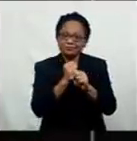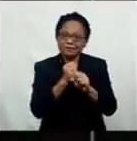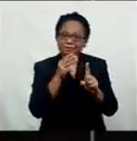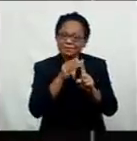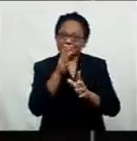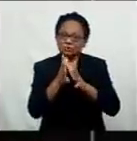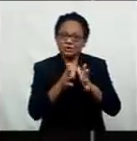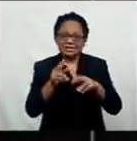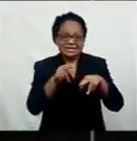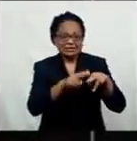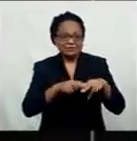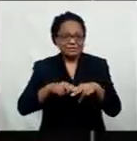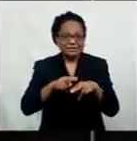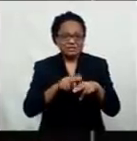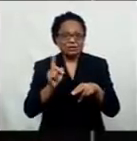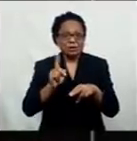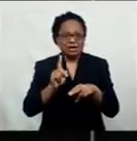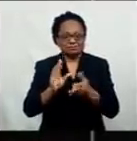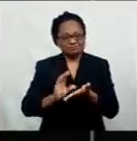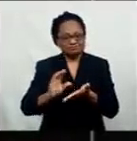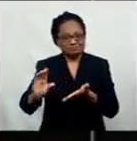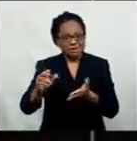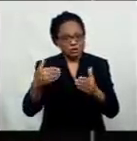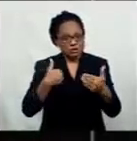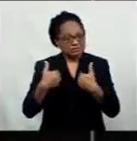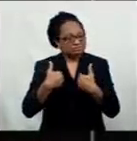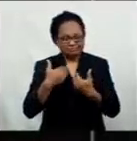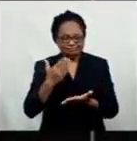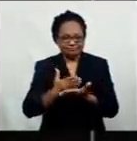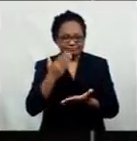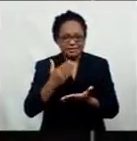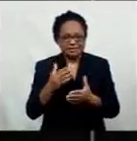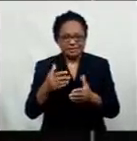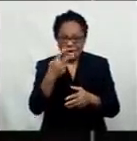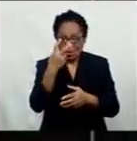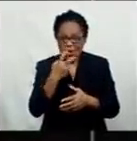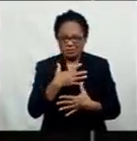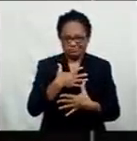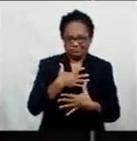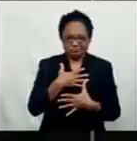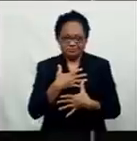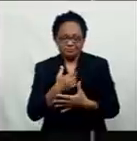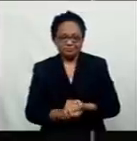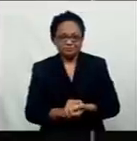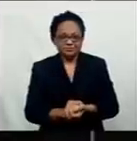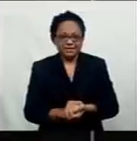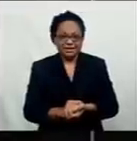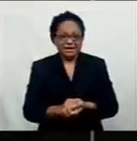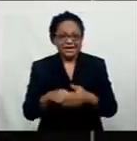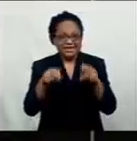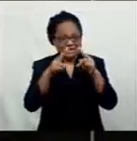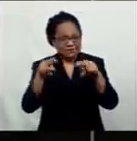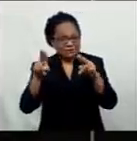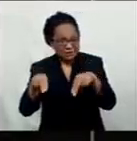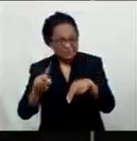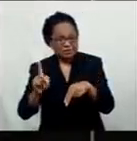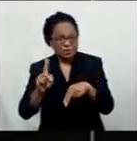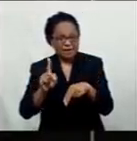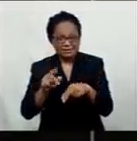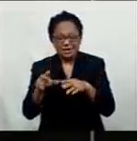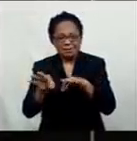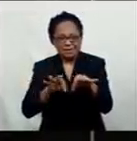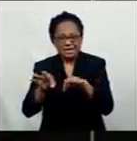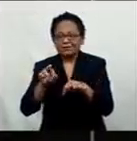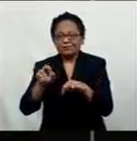stories, Fiji stops USP funding. Our elderly are hesitant, says Ministry of Health, and FEMAT working on maritime